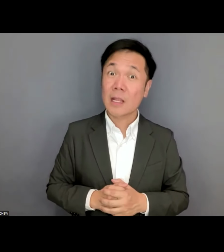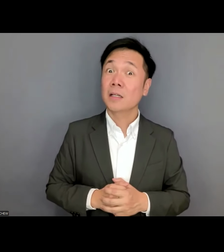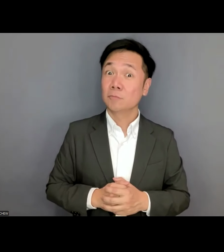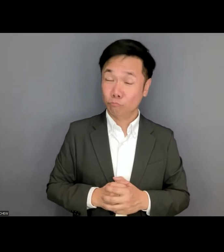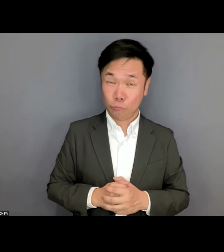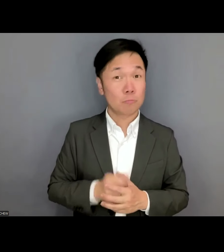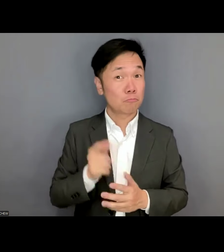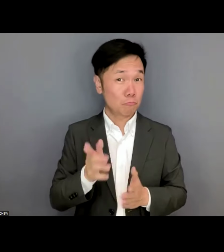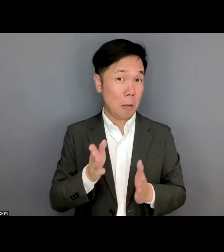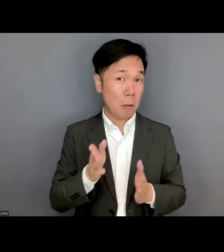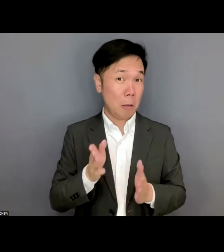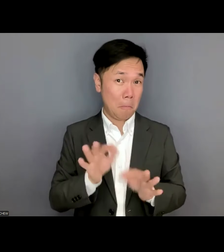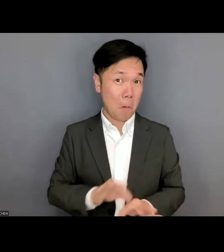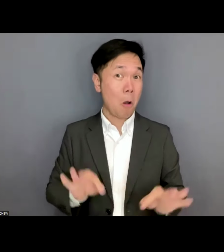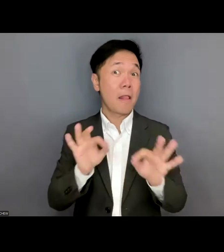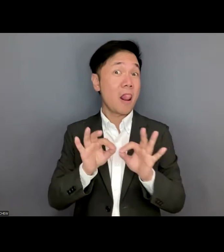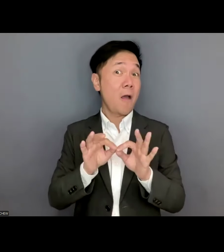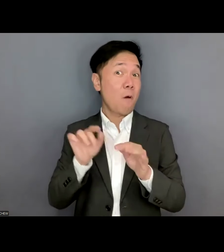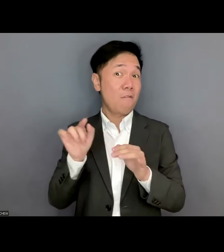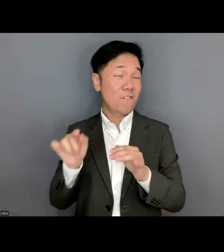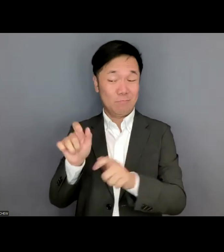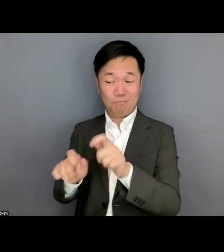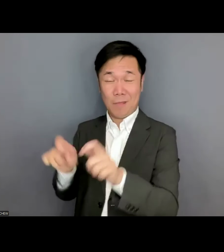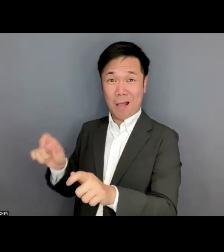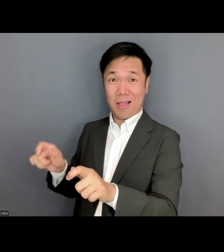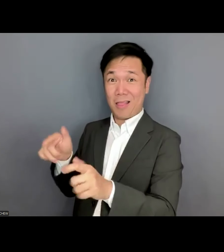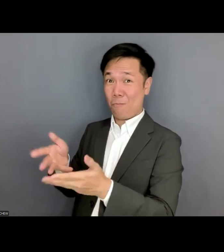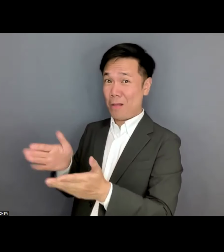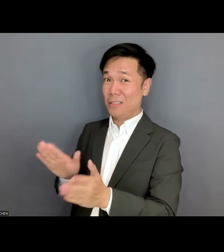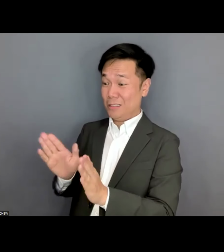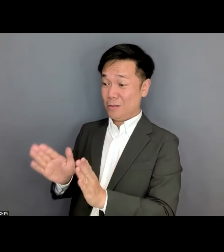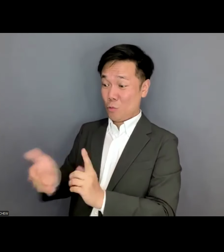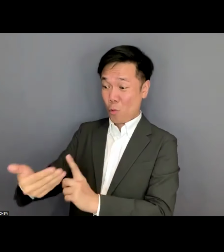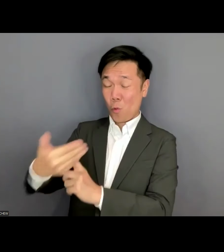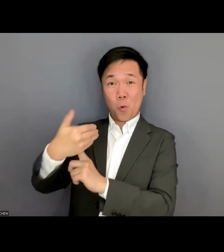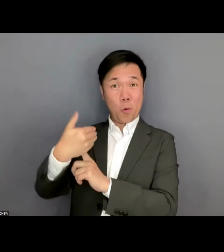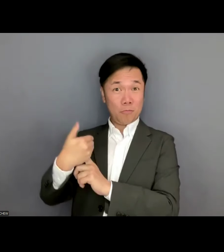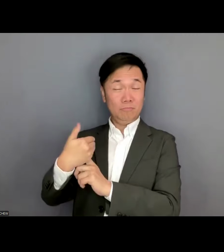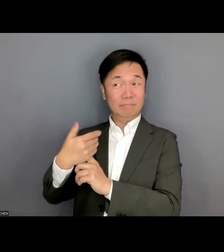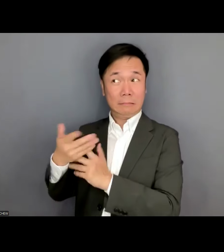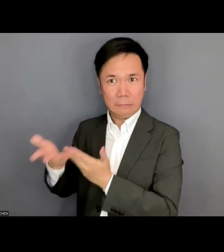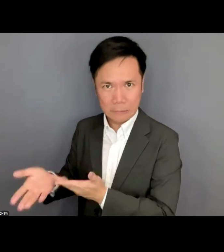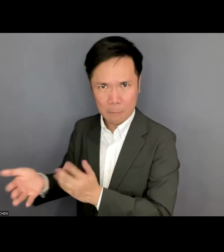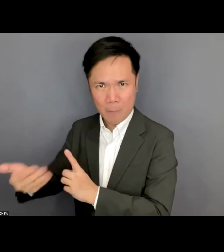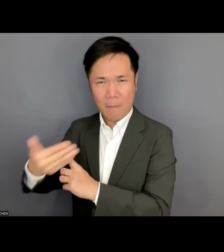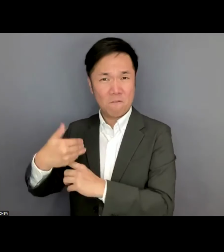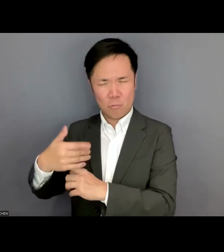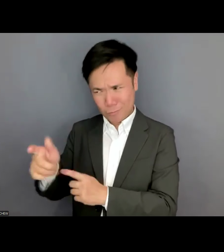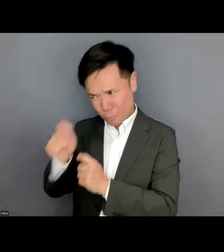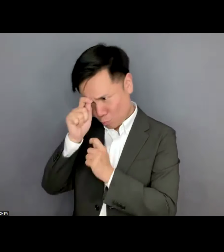ont parlé sûrement sur population les femmes, in different parce parts of the que world where there are ces, conflicts. We ces, have also ces, spoken about women, of